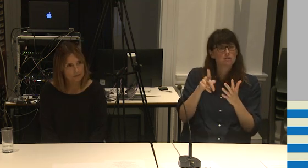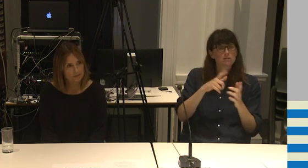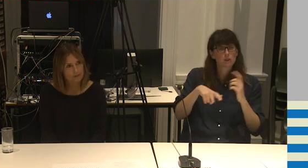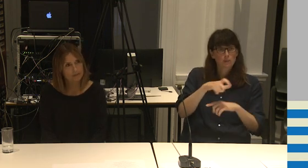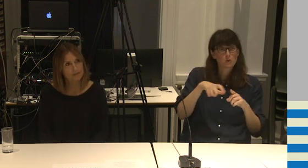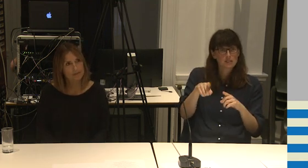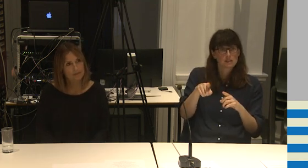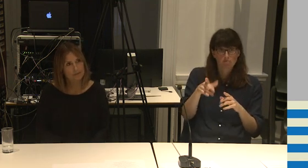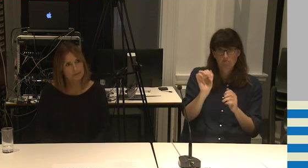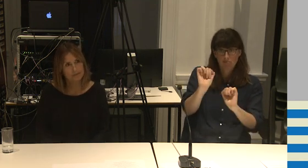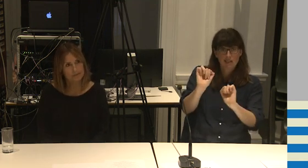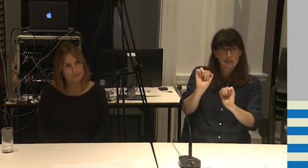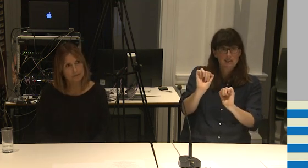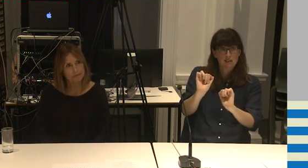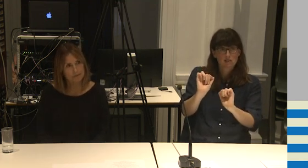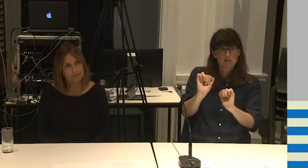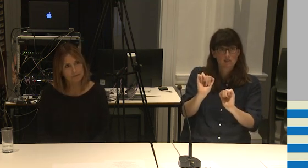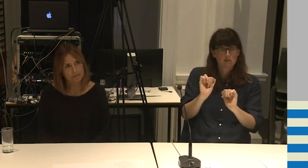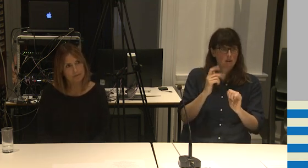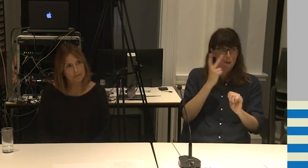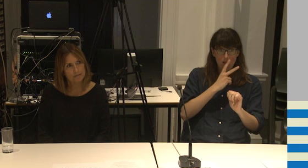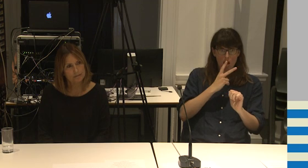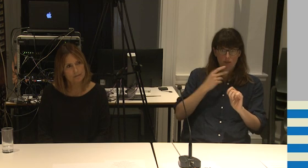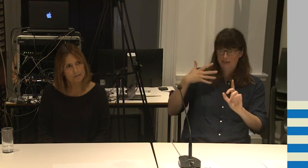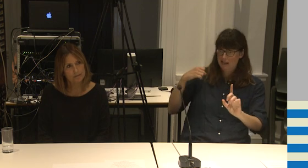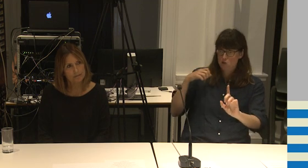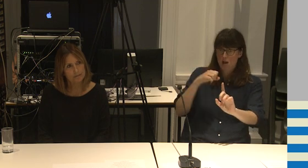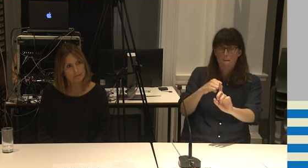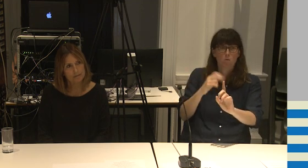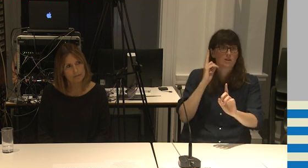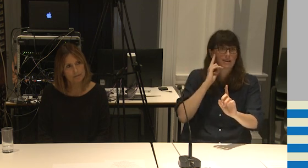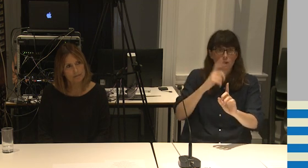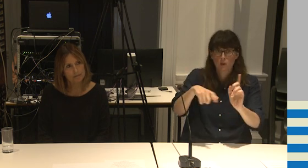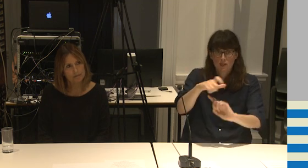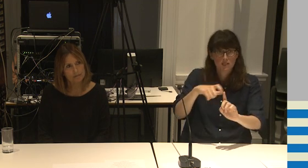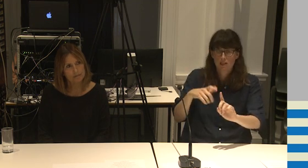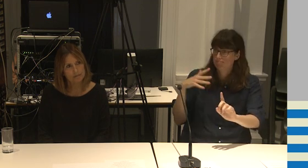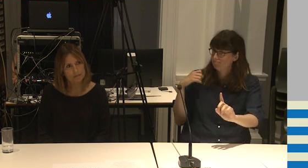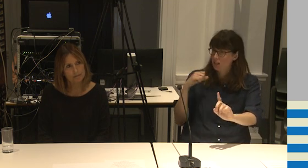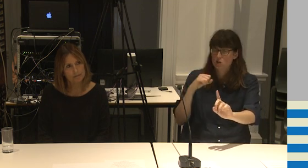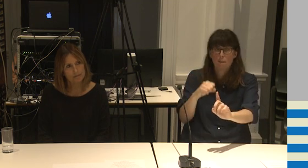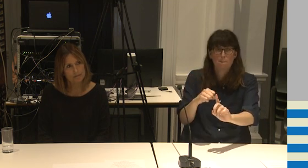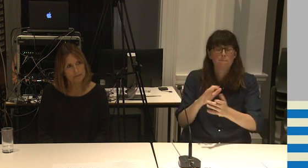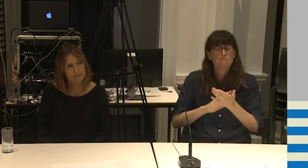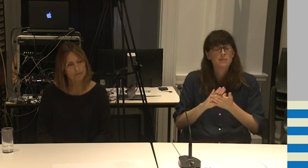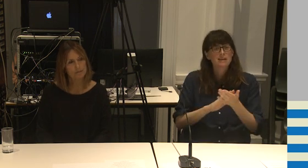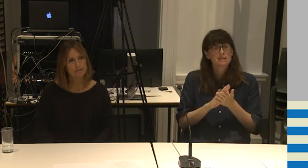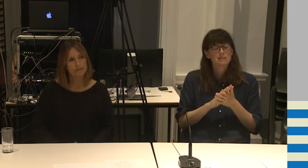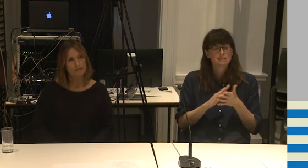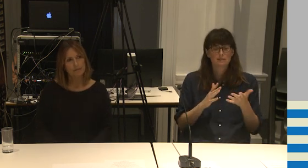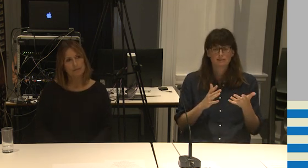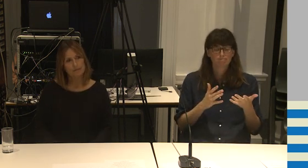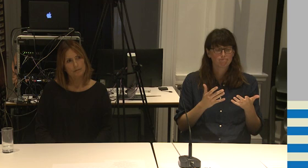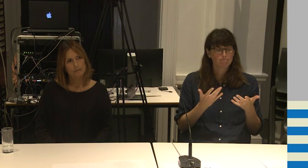is way, way behind the deaf community in that way, which makes it a lot more difficult to sort of